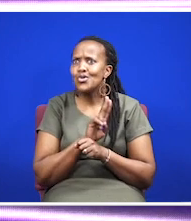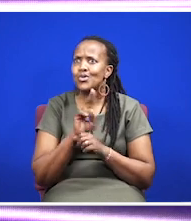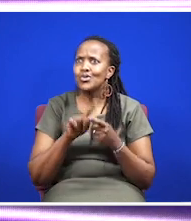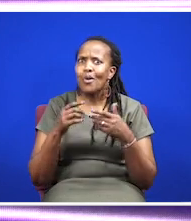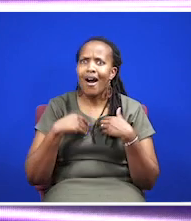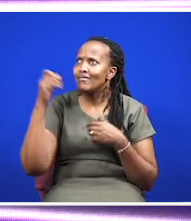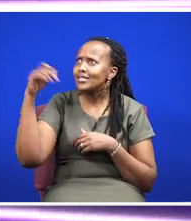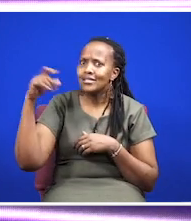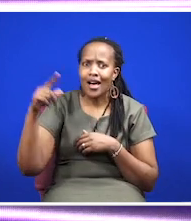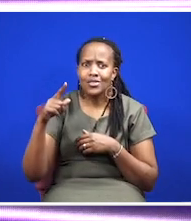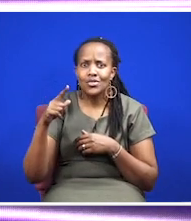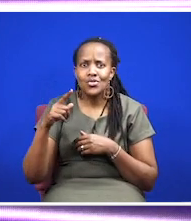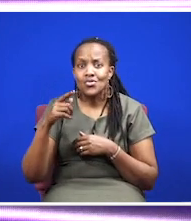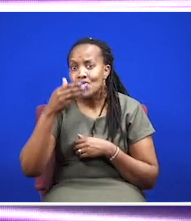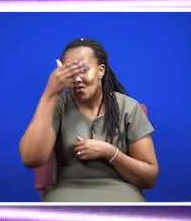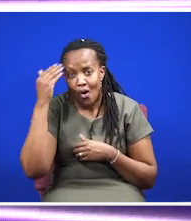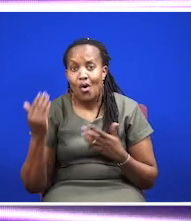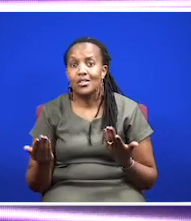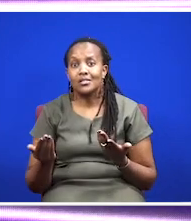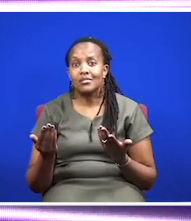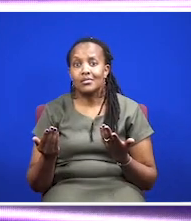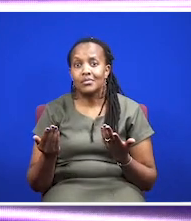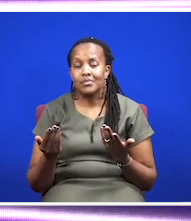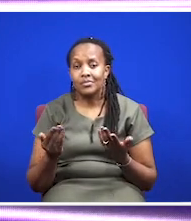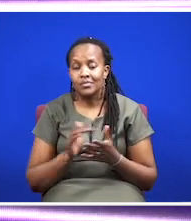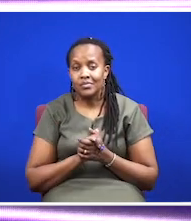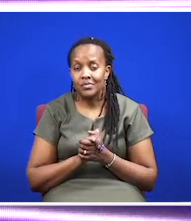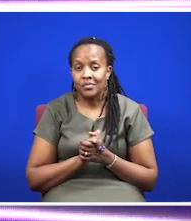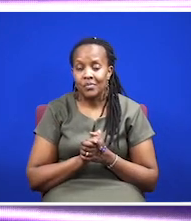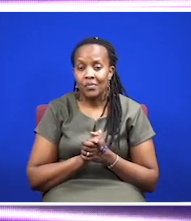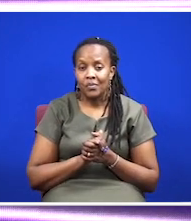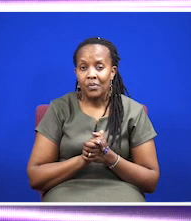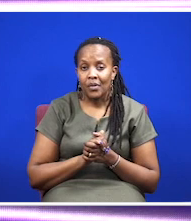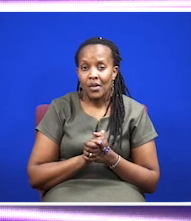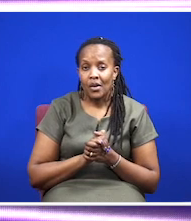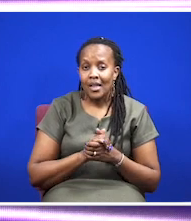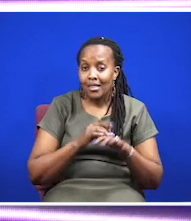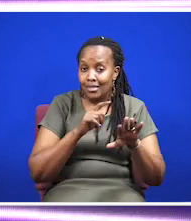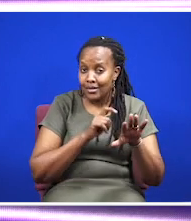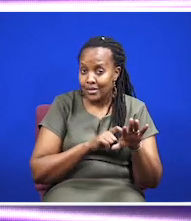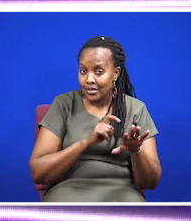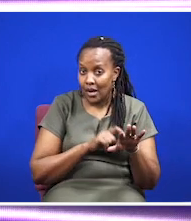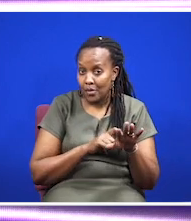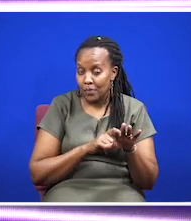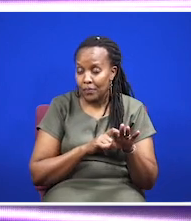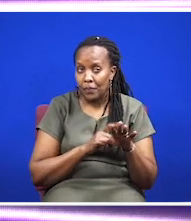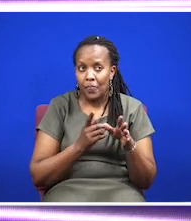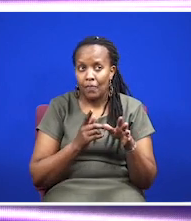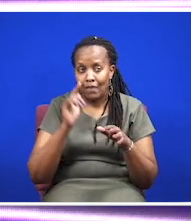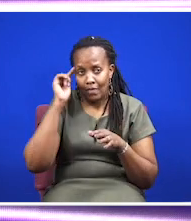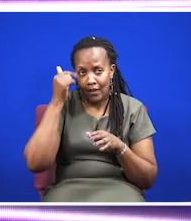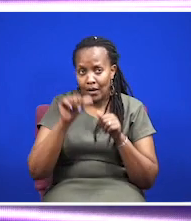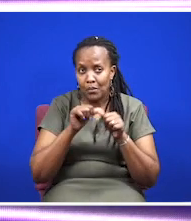The English philosopher Gilbert K. Chesterton said, when it comes to life,